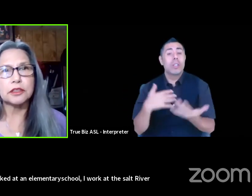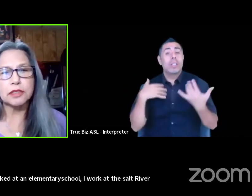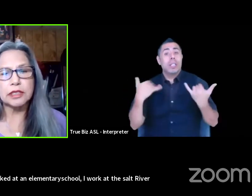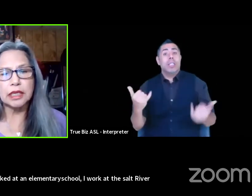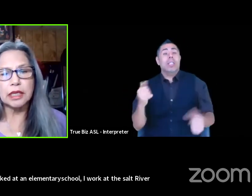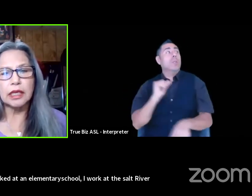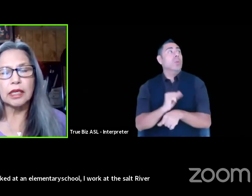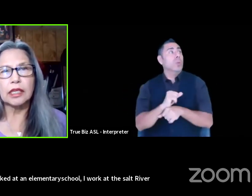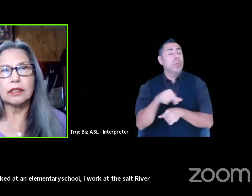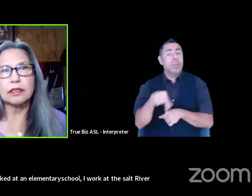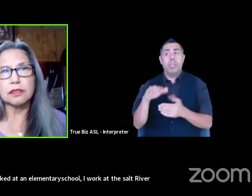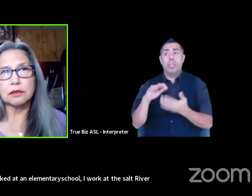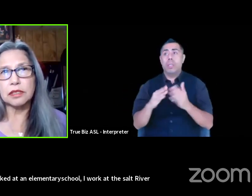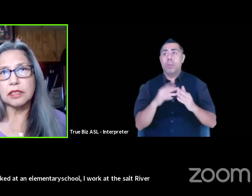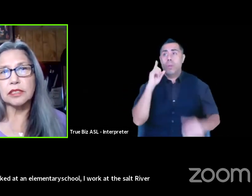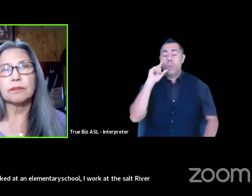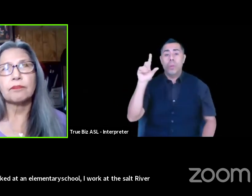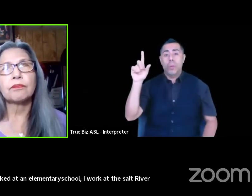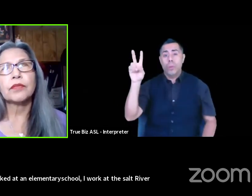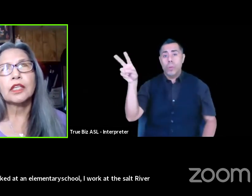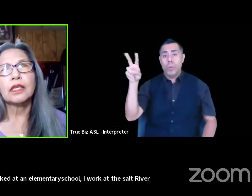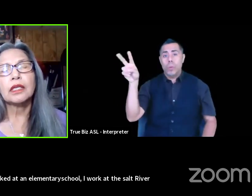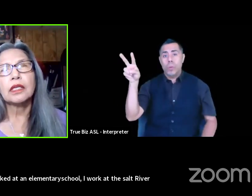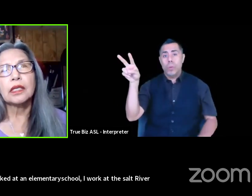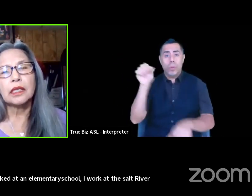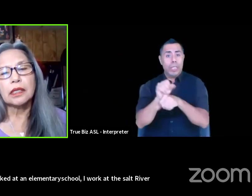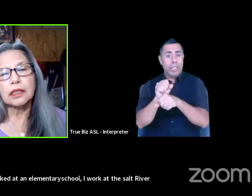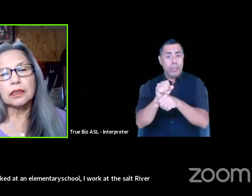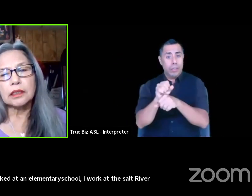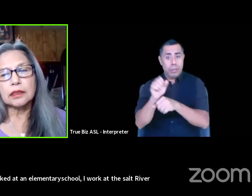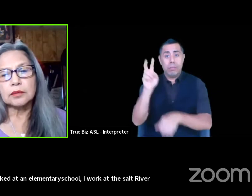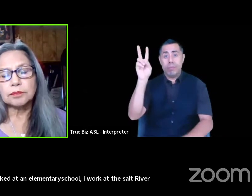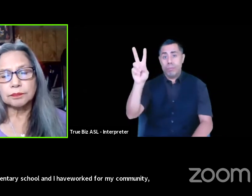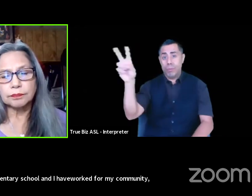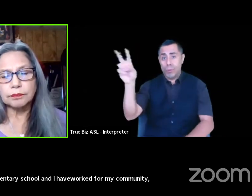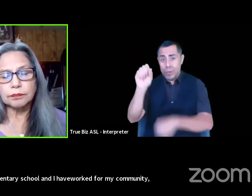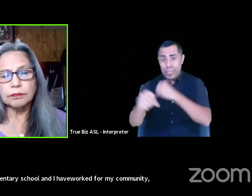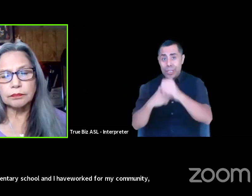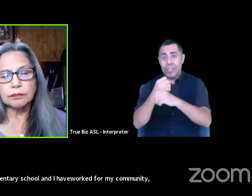22 years in the school system. And